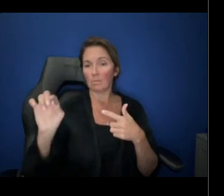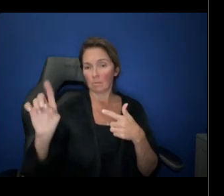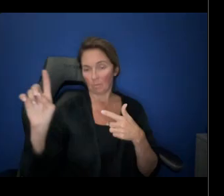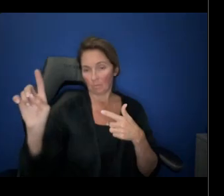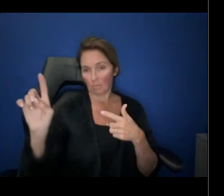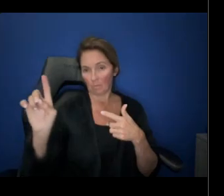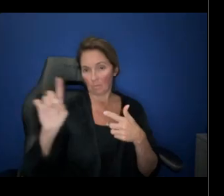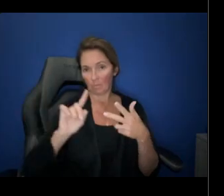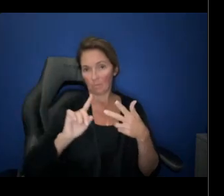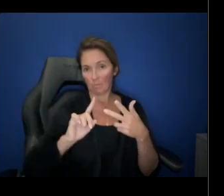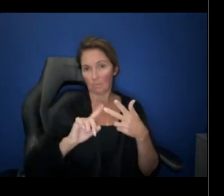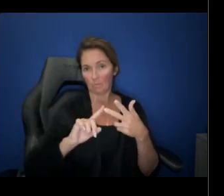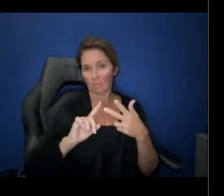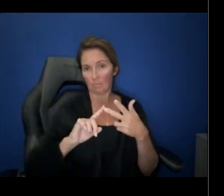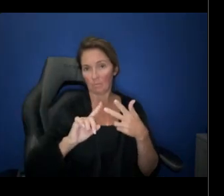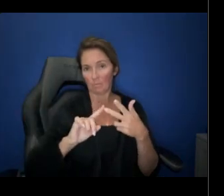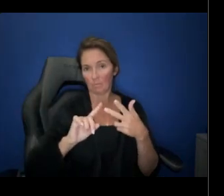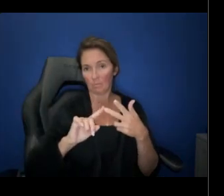A177.1.